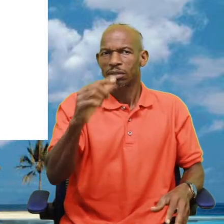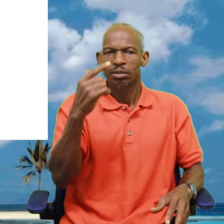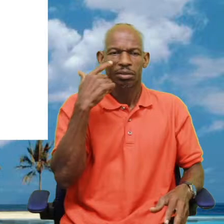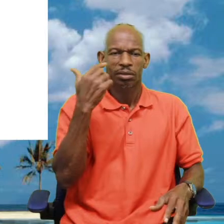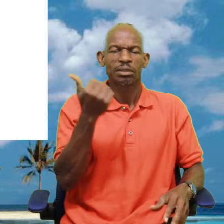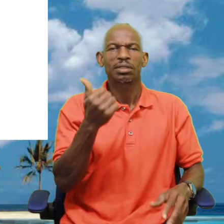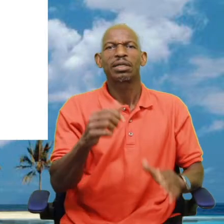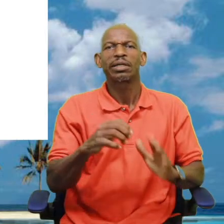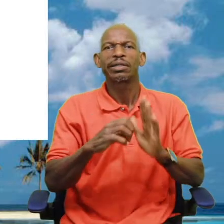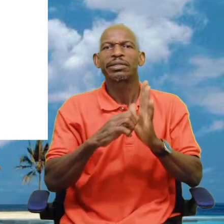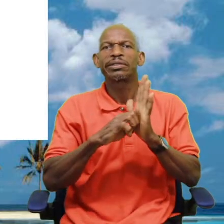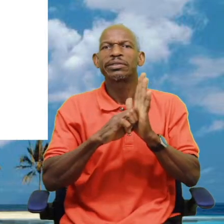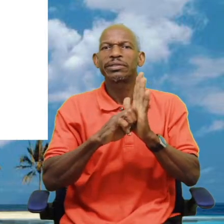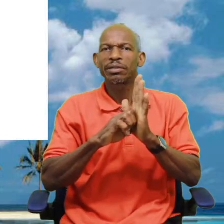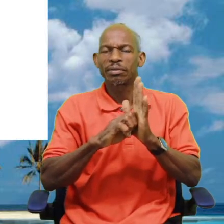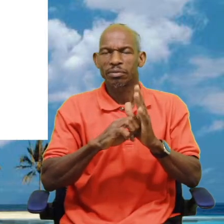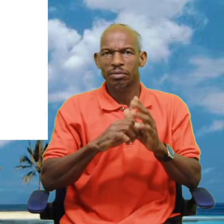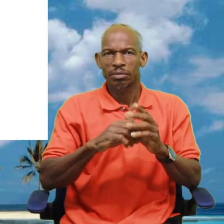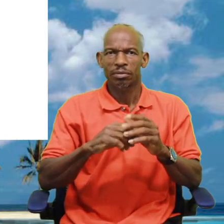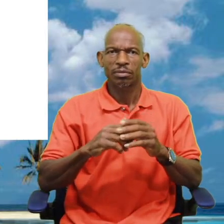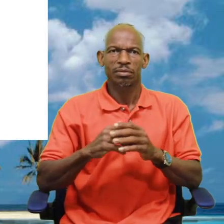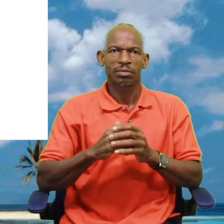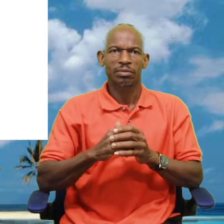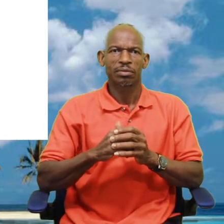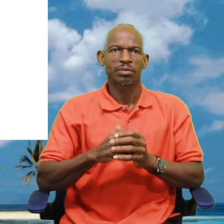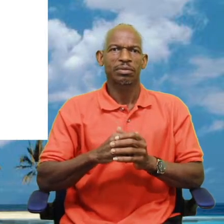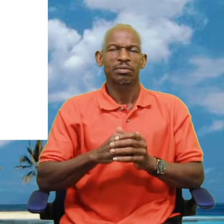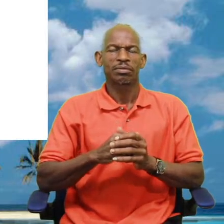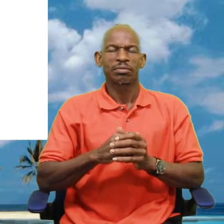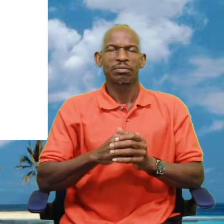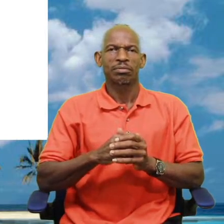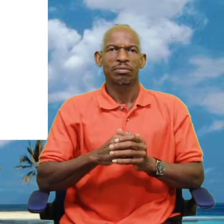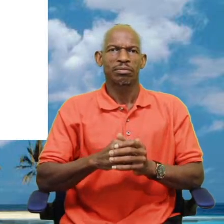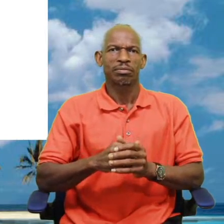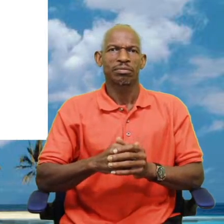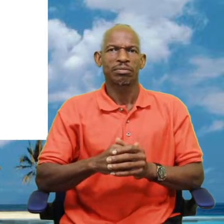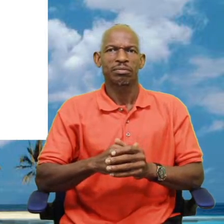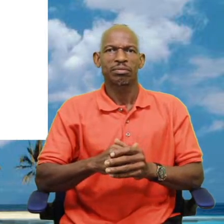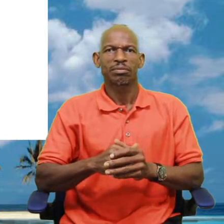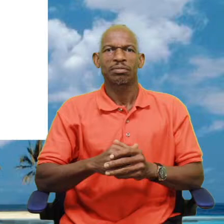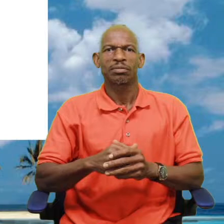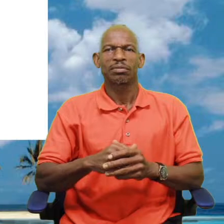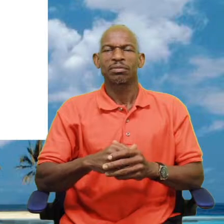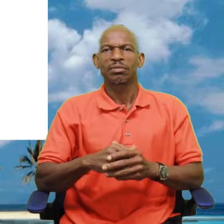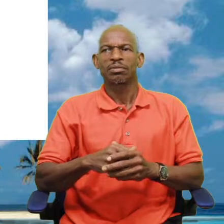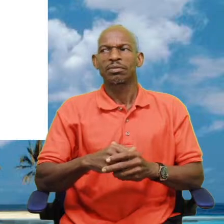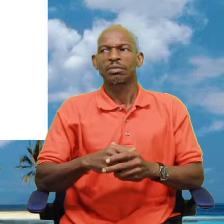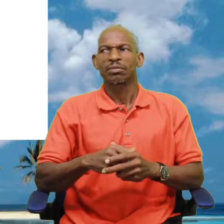we order our sentences